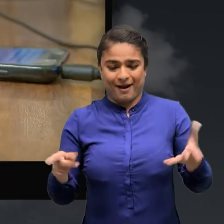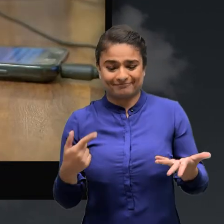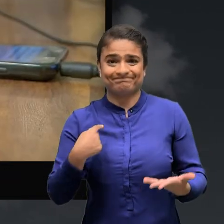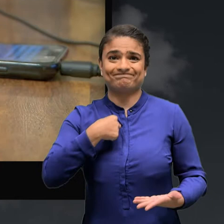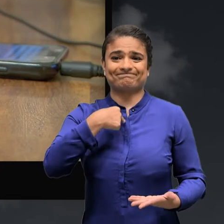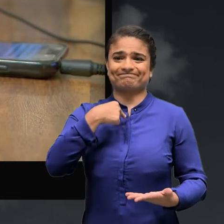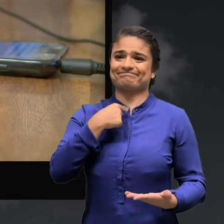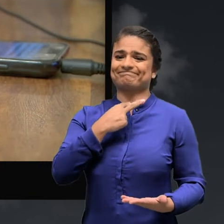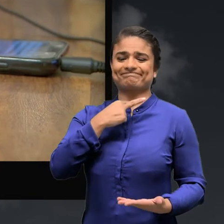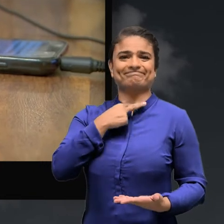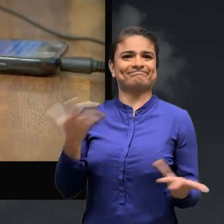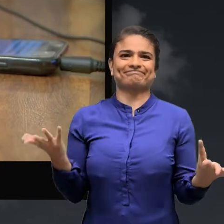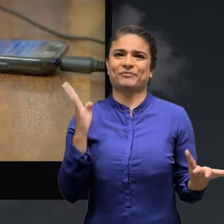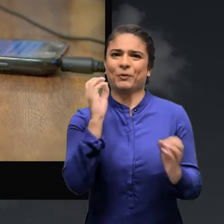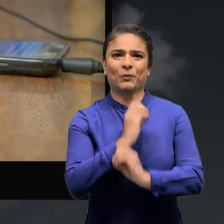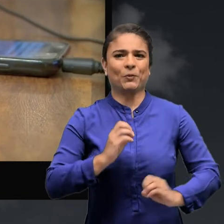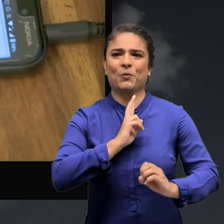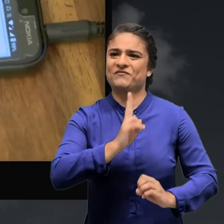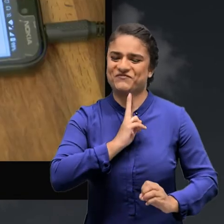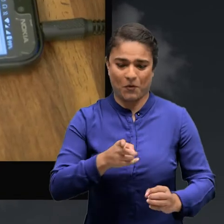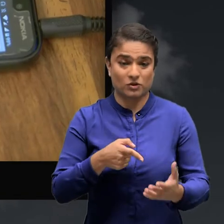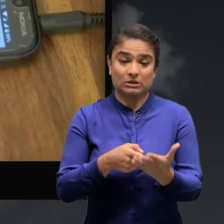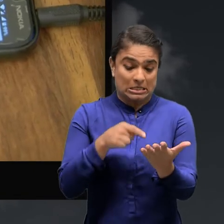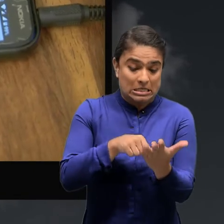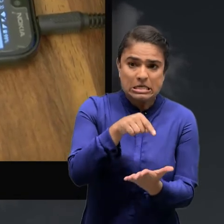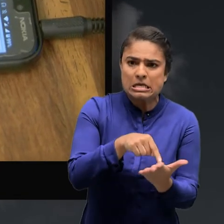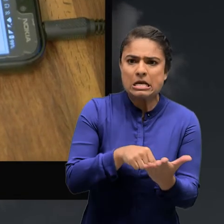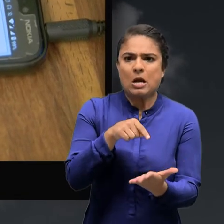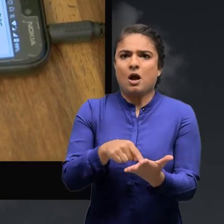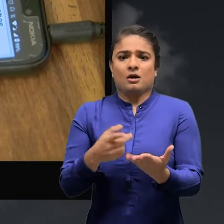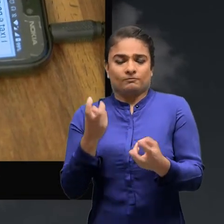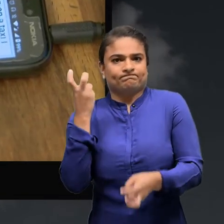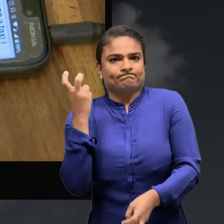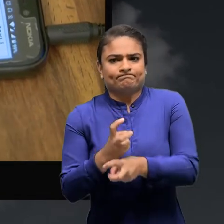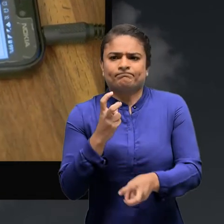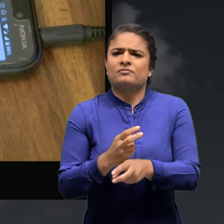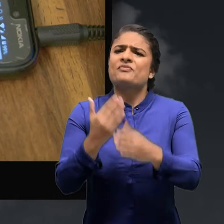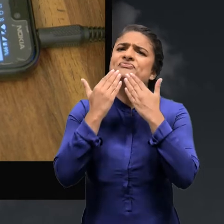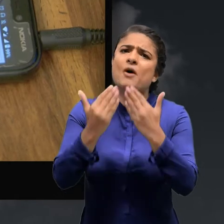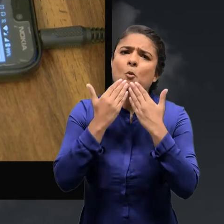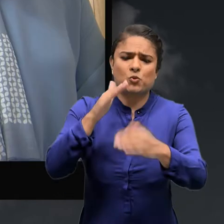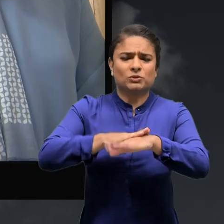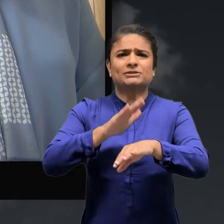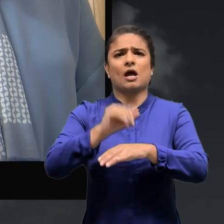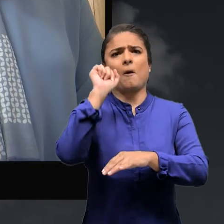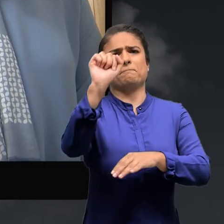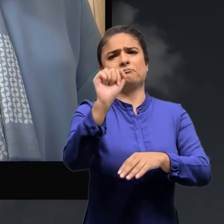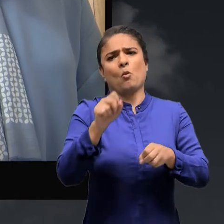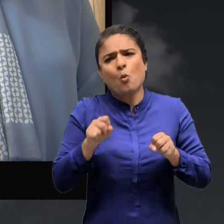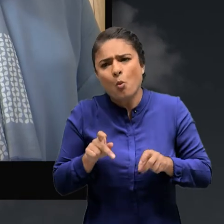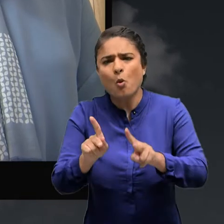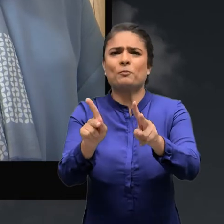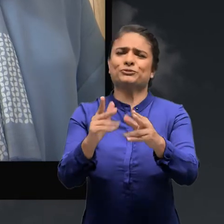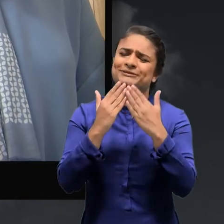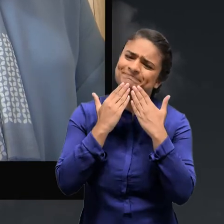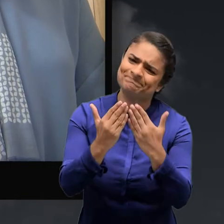from my experience of not having a voice nor device, was very difficult. I thank you for your time and